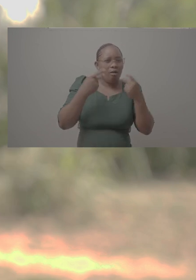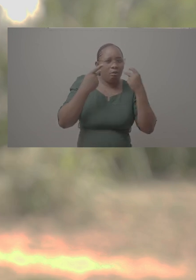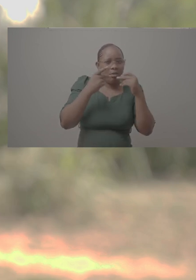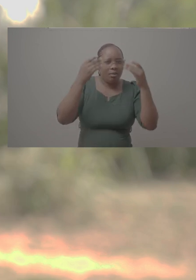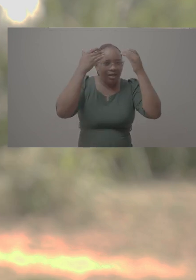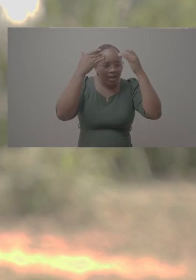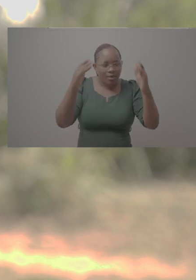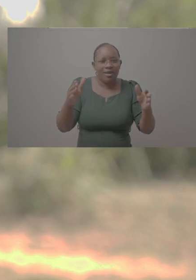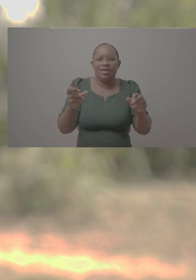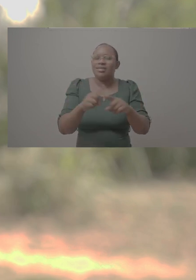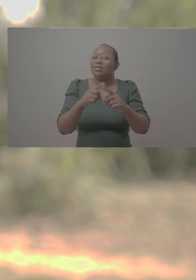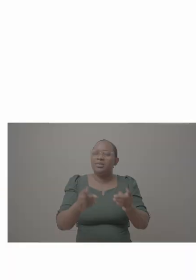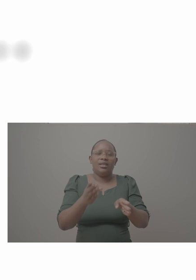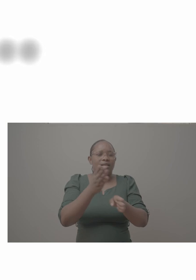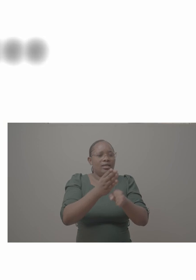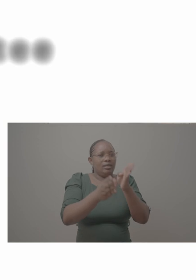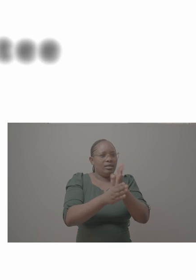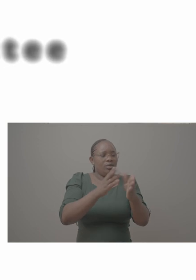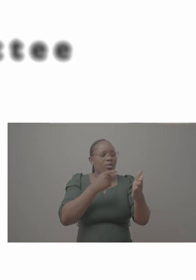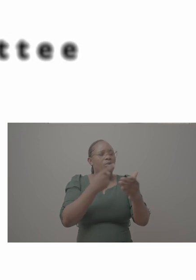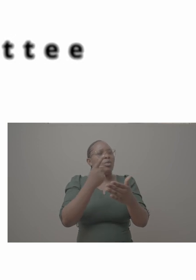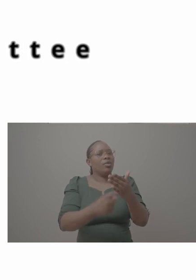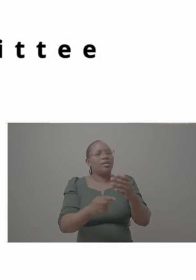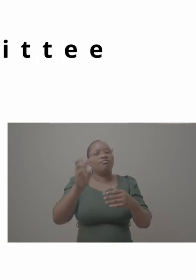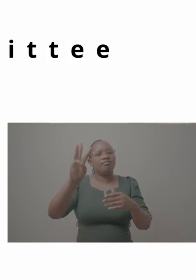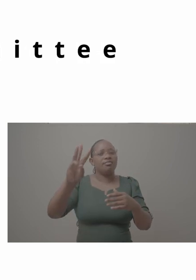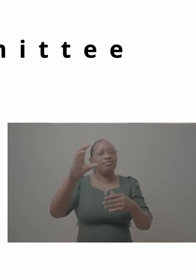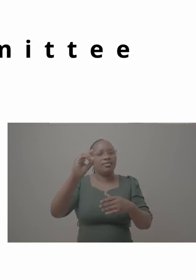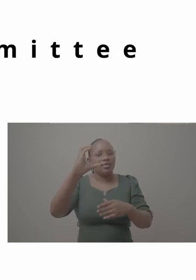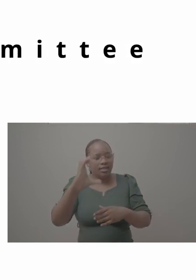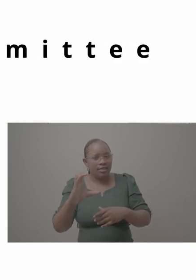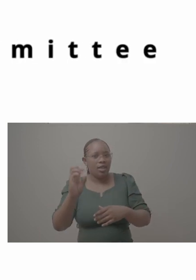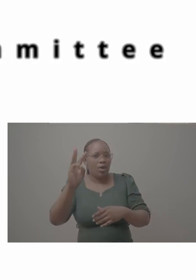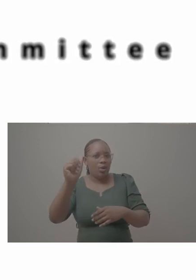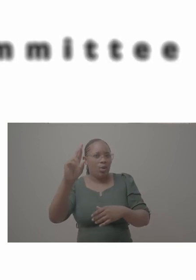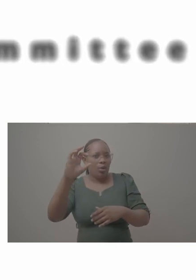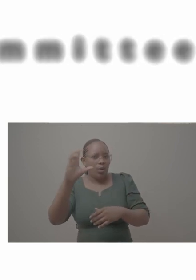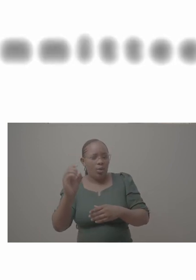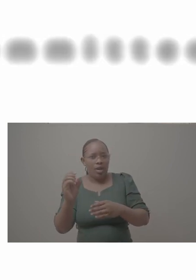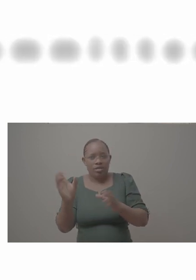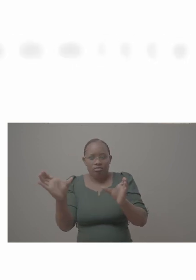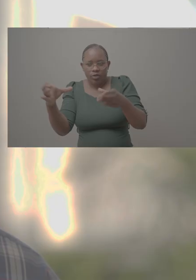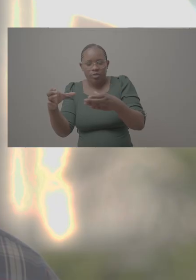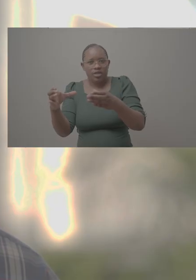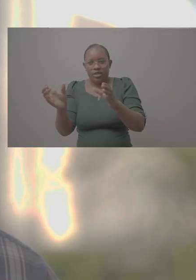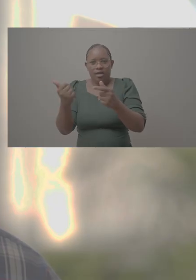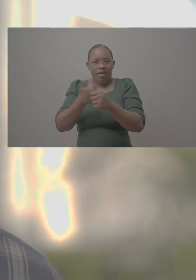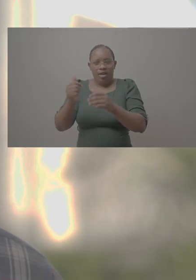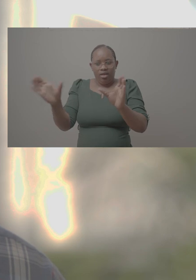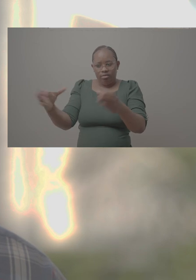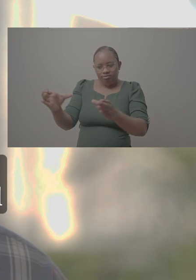information. And these structures are the WDCs in this case. We have ward development committees that trickle down to